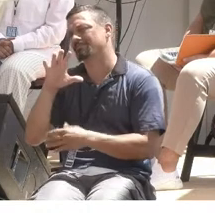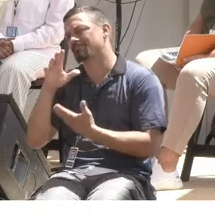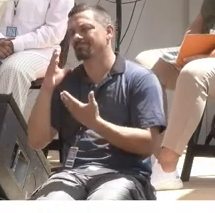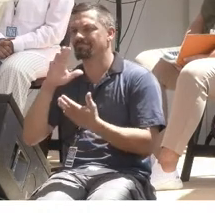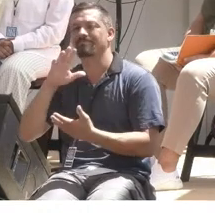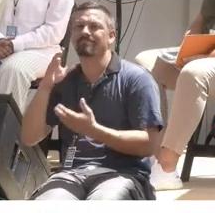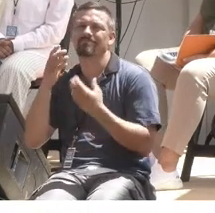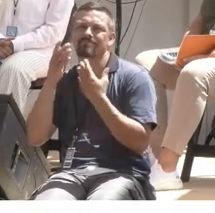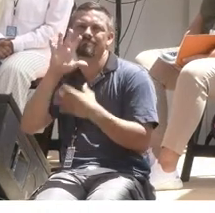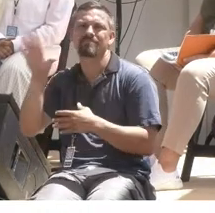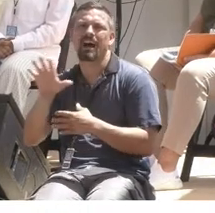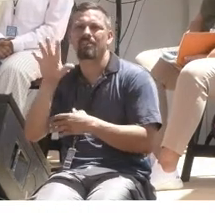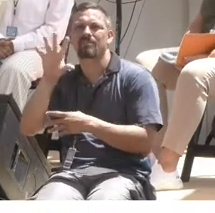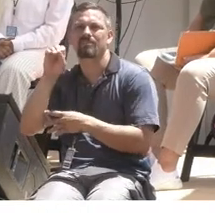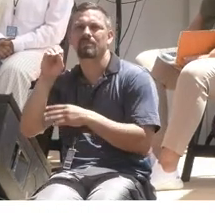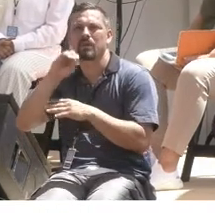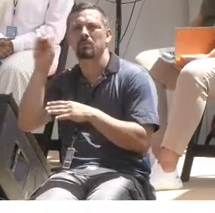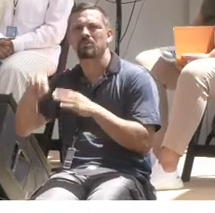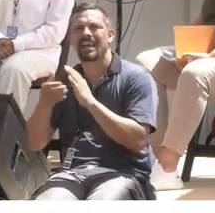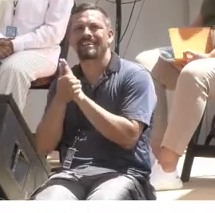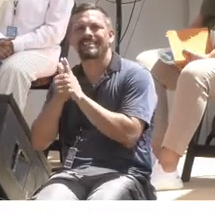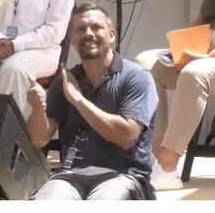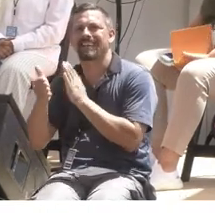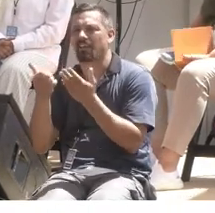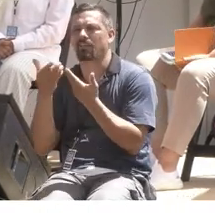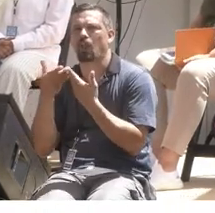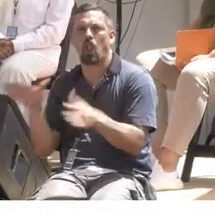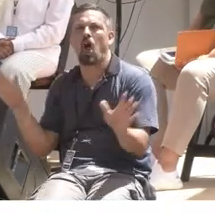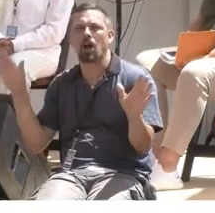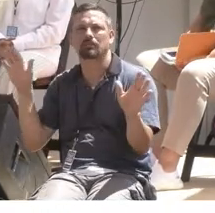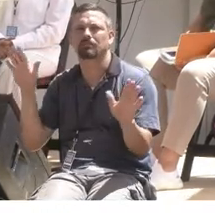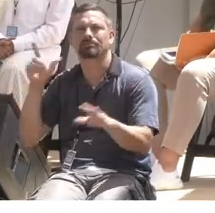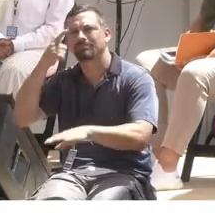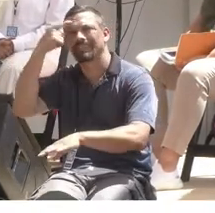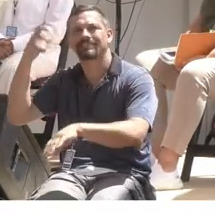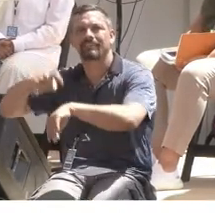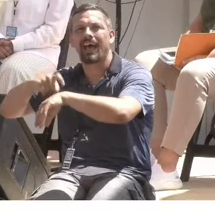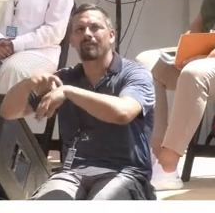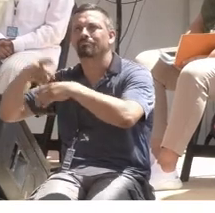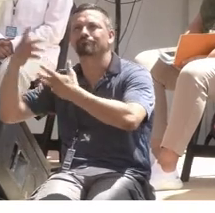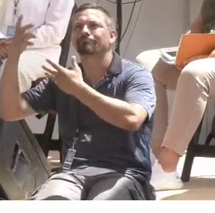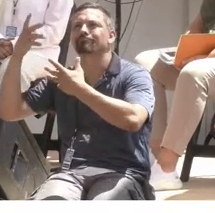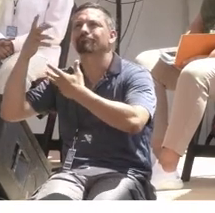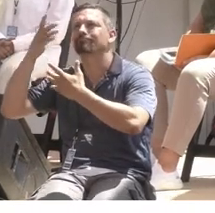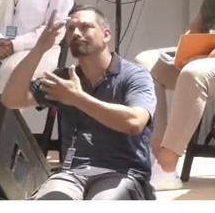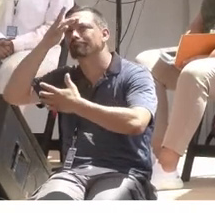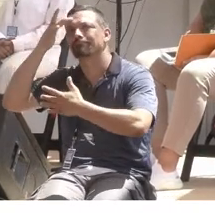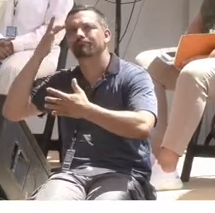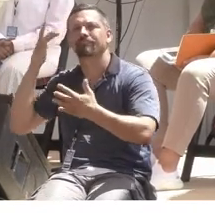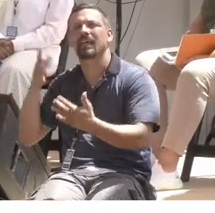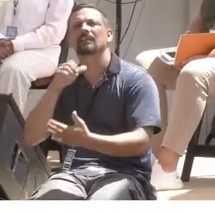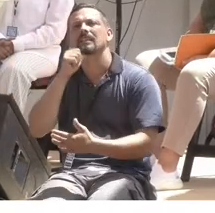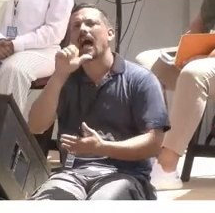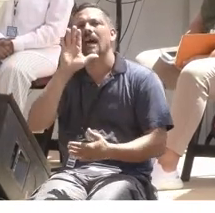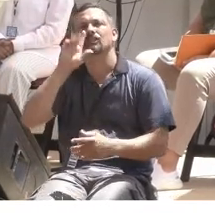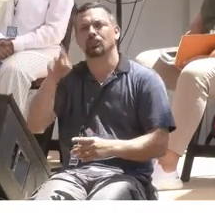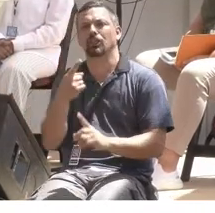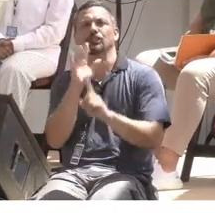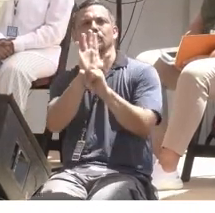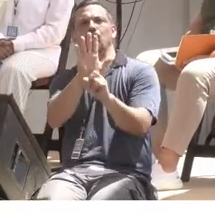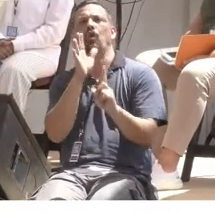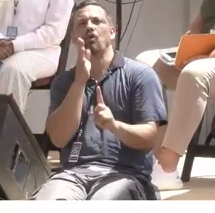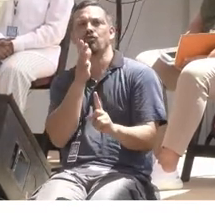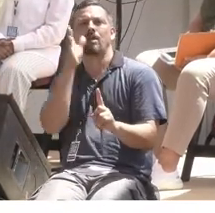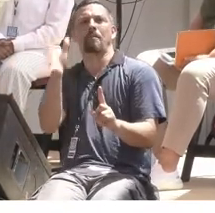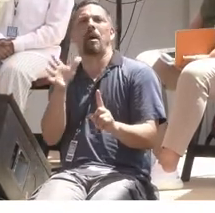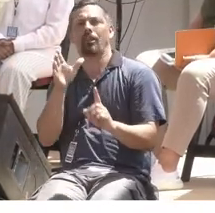century alone, so we're running against time. But it's having to show, you know, young people it's not your grandmother's craft, it's something much more